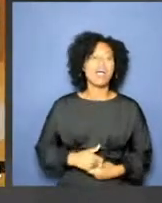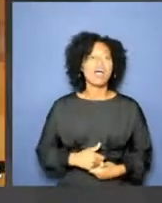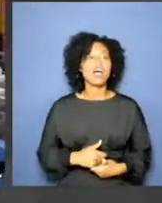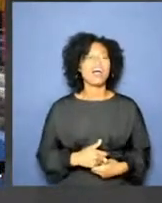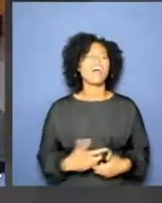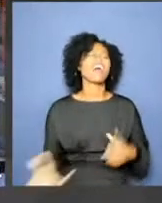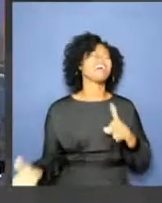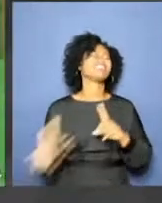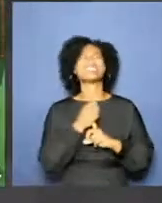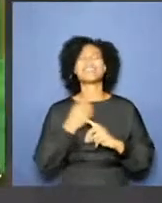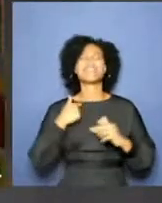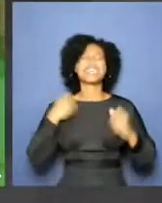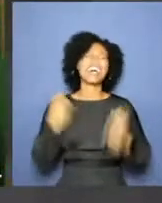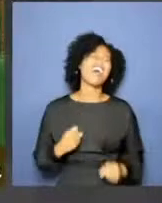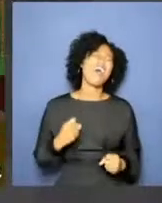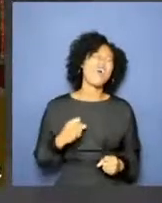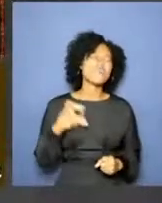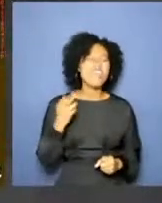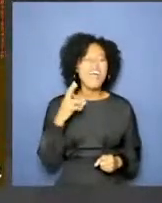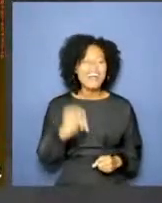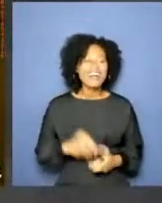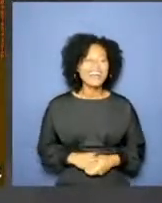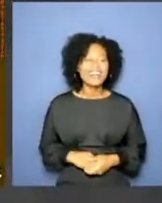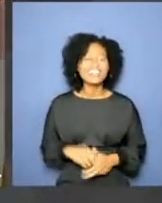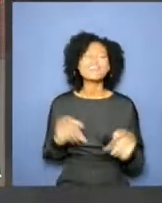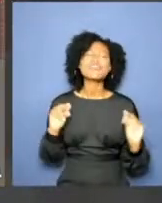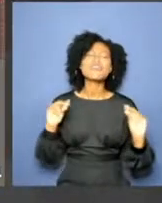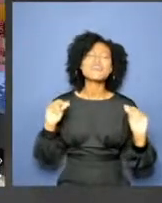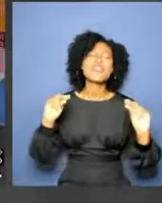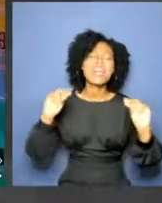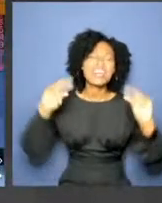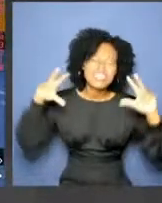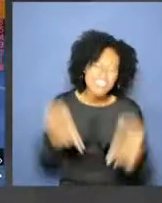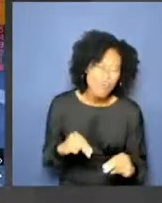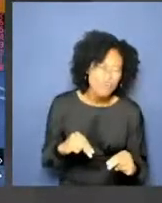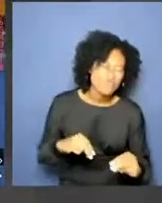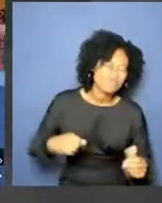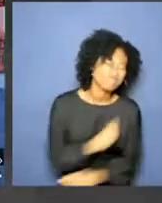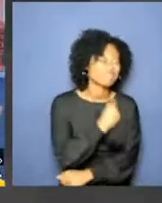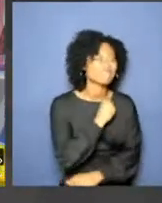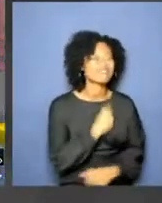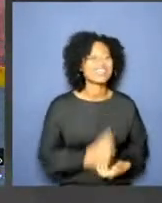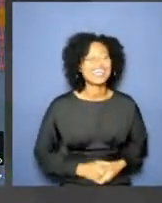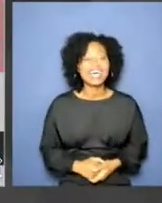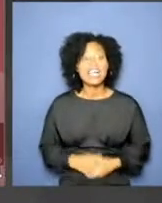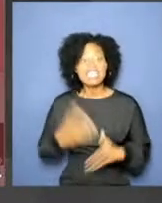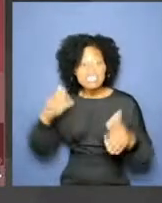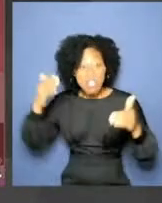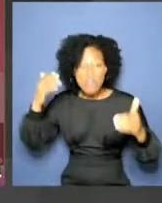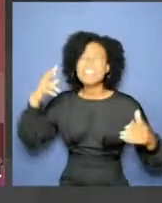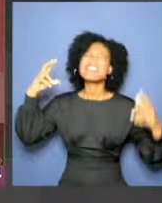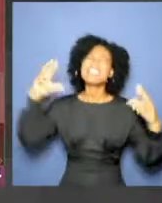was a very delayed No. flare. No, I got knocked out. Let's go! No!